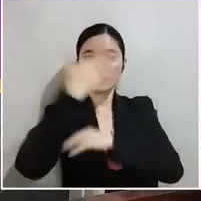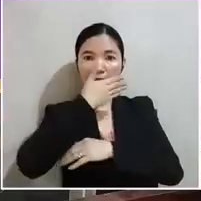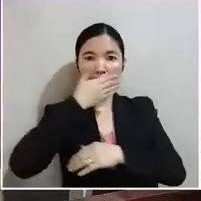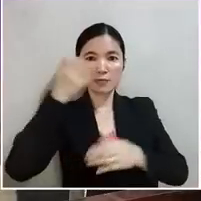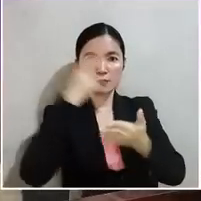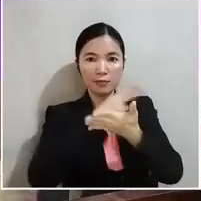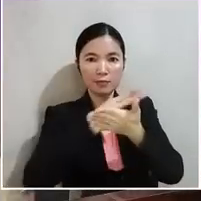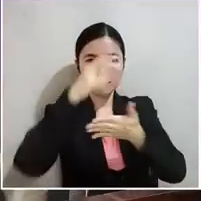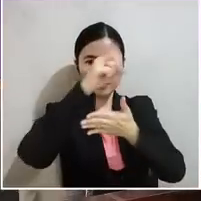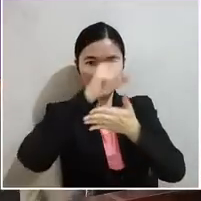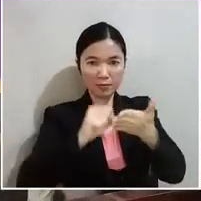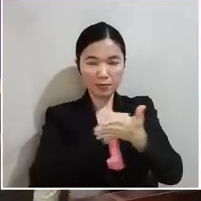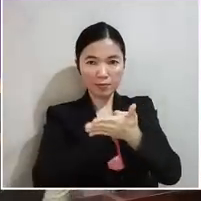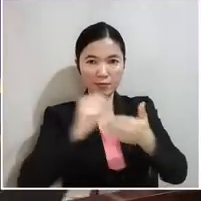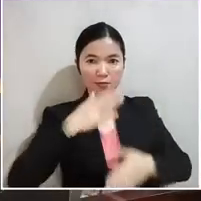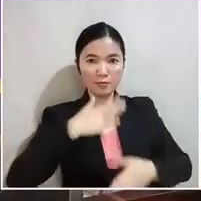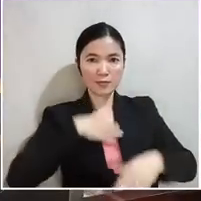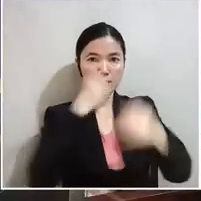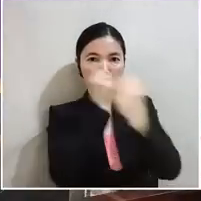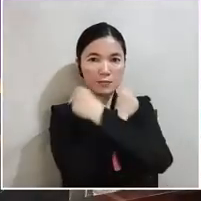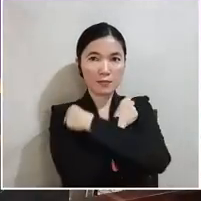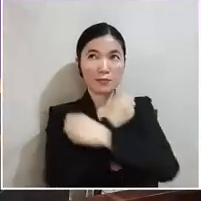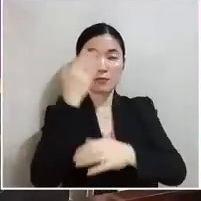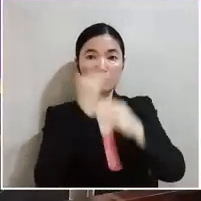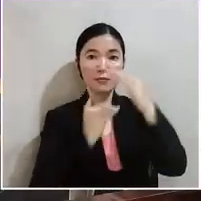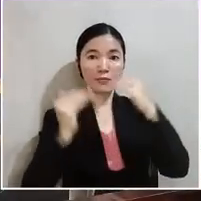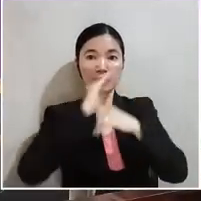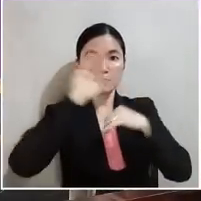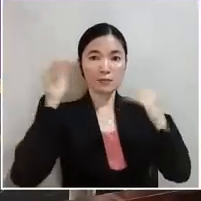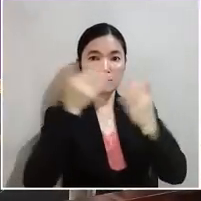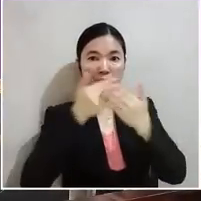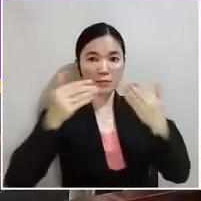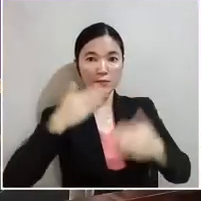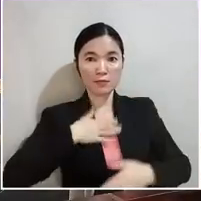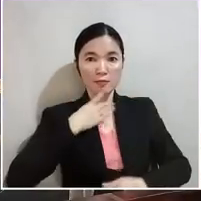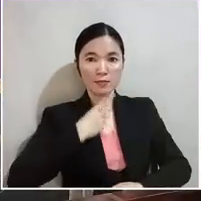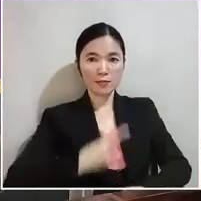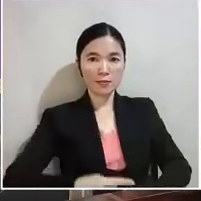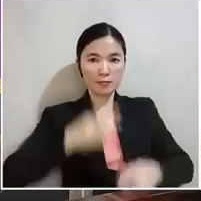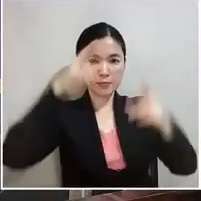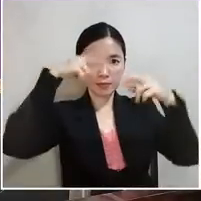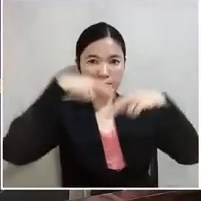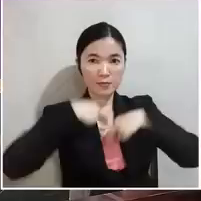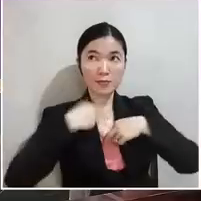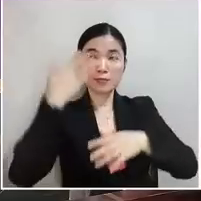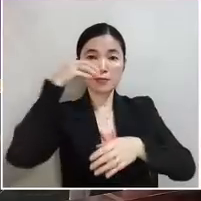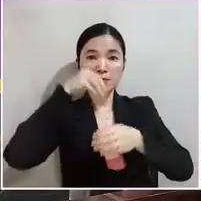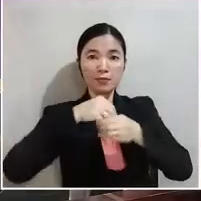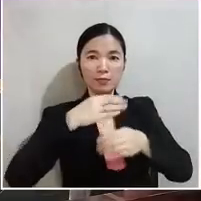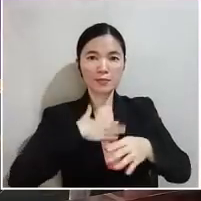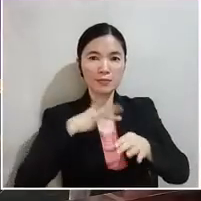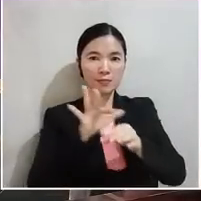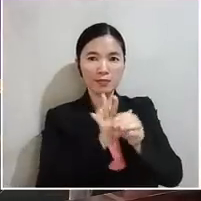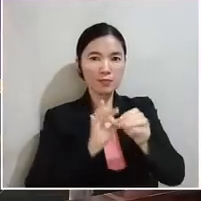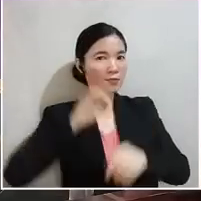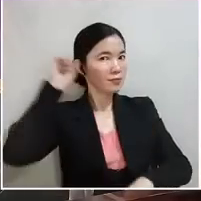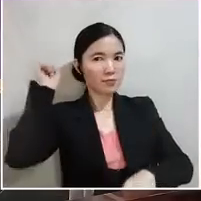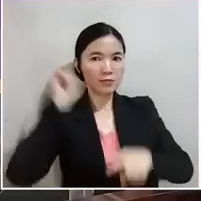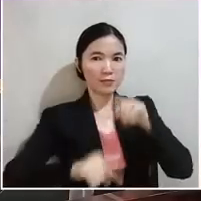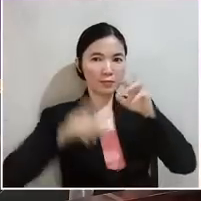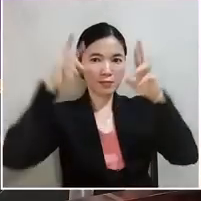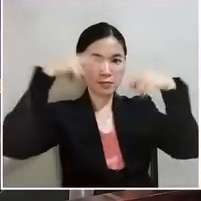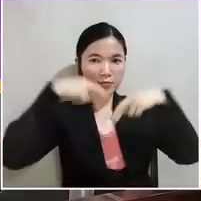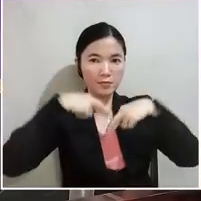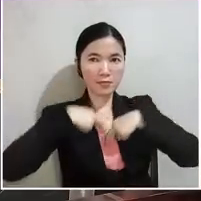sacrament. I love you above all things, and I desire to receive you into my soul. Since I cannot at